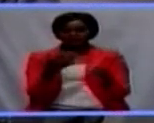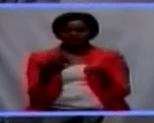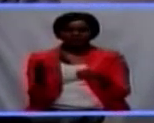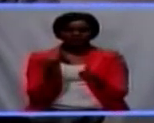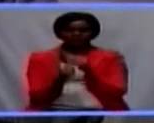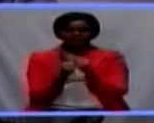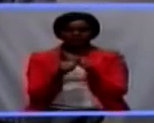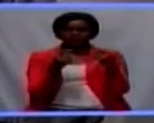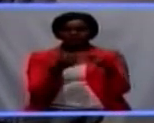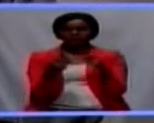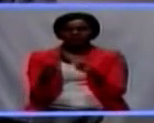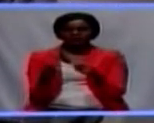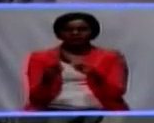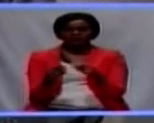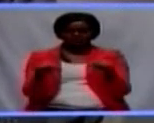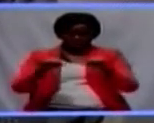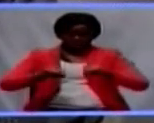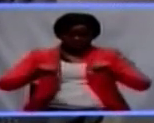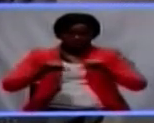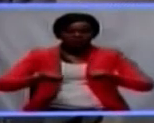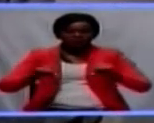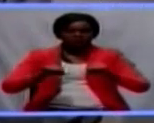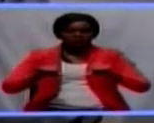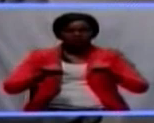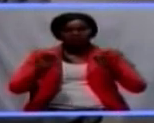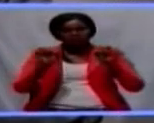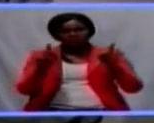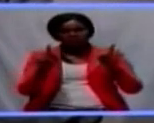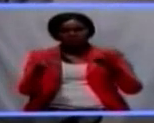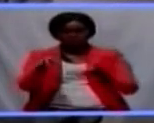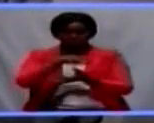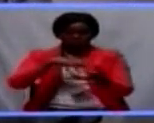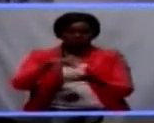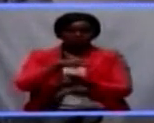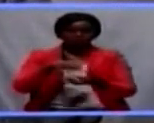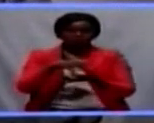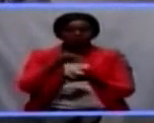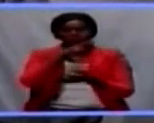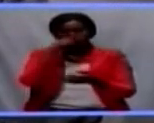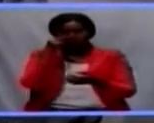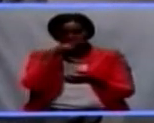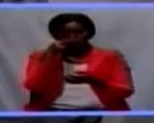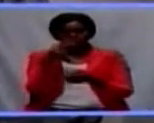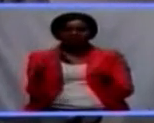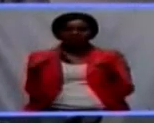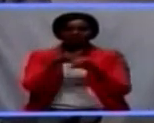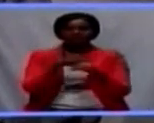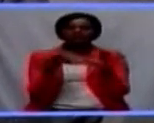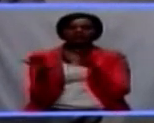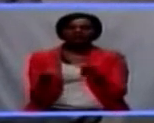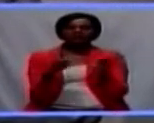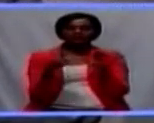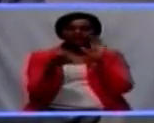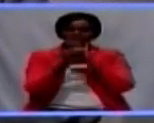are issues of audits, okay, frauds, crime, criminal activities such